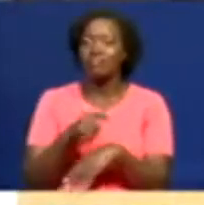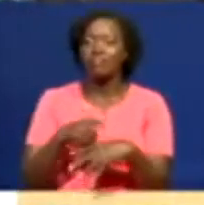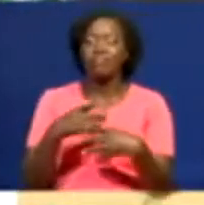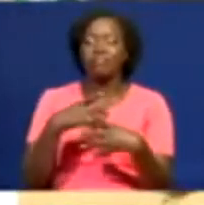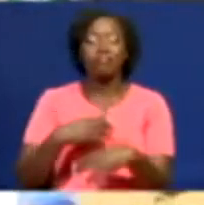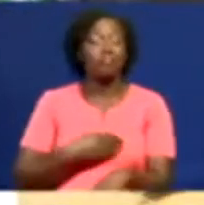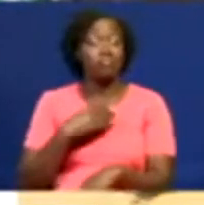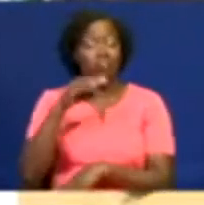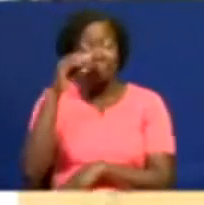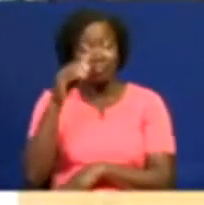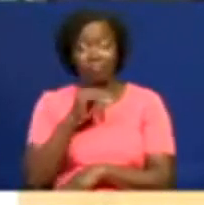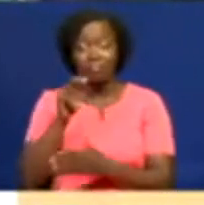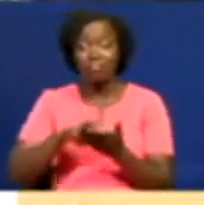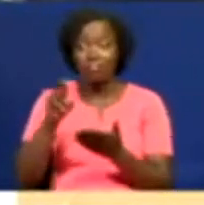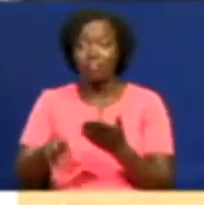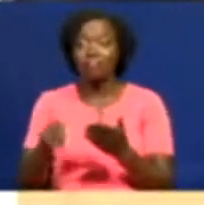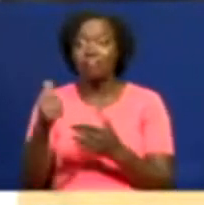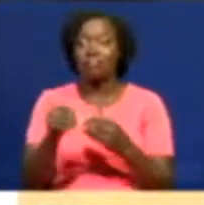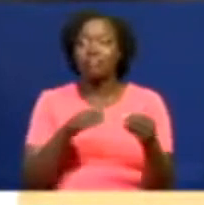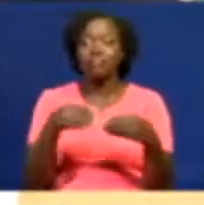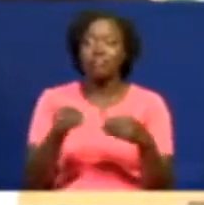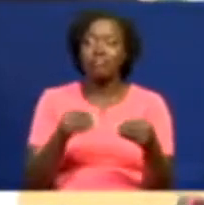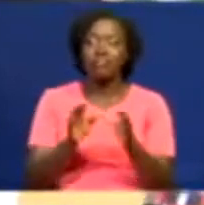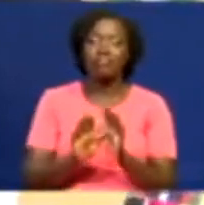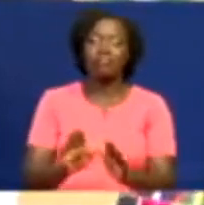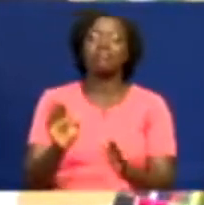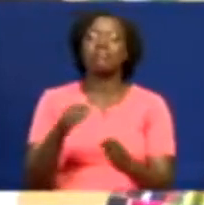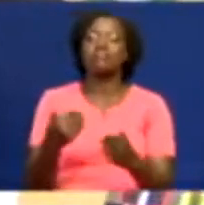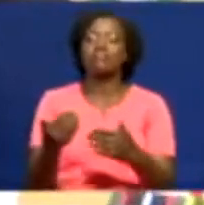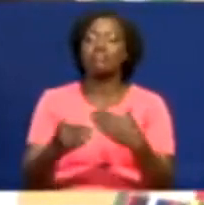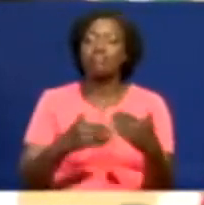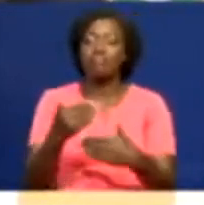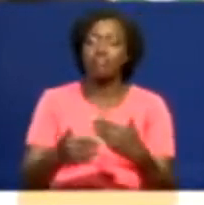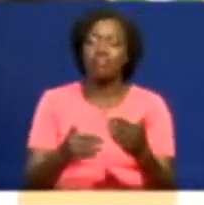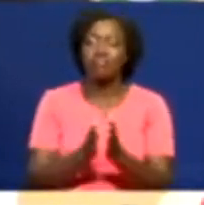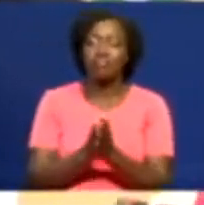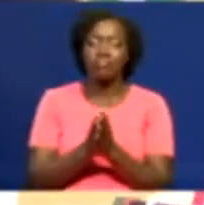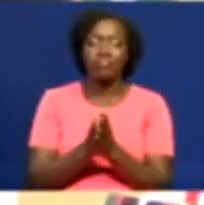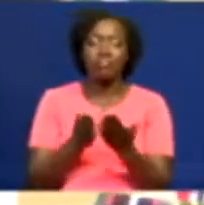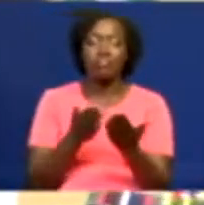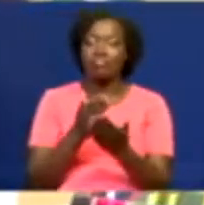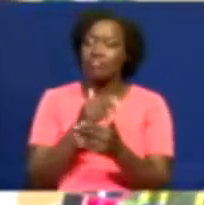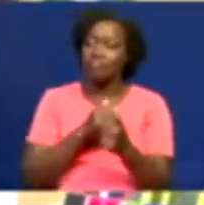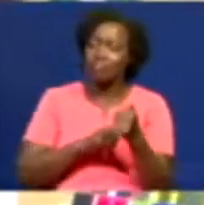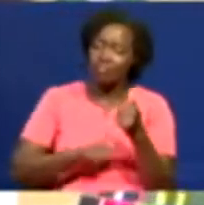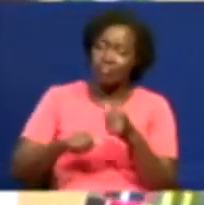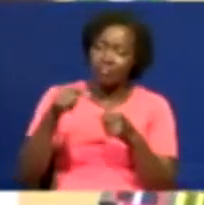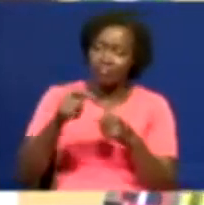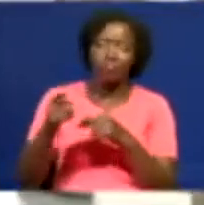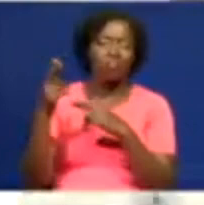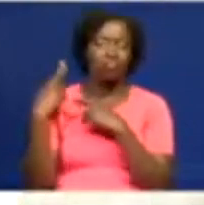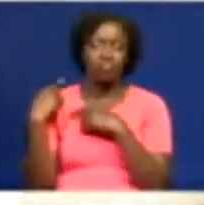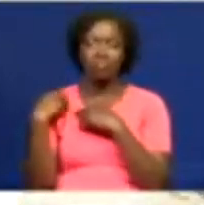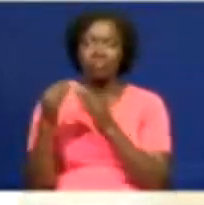coast, make sure don't drop any plastic or leave any material along the coastline. This is all about